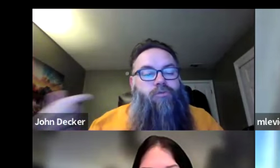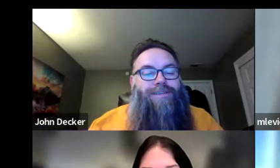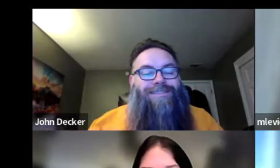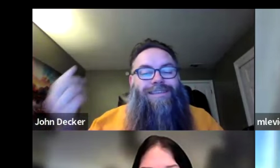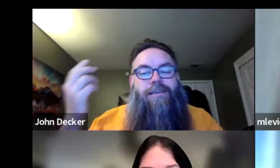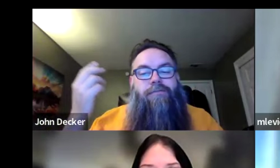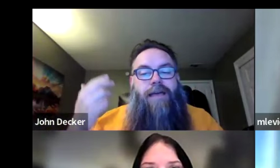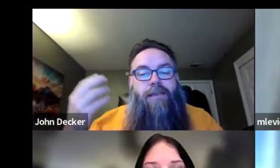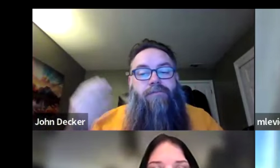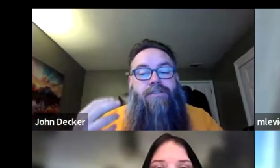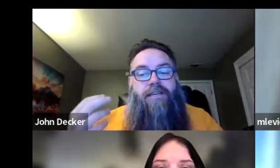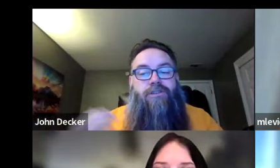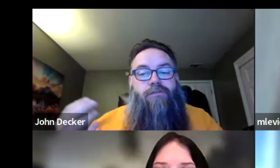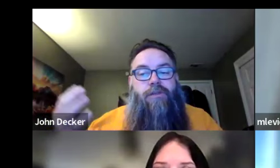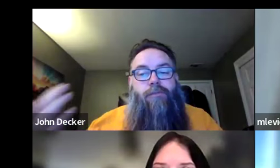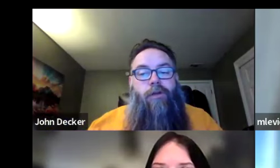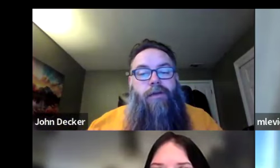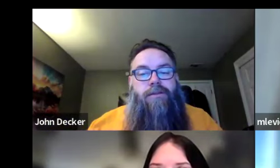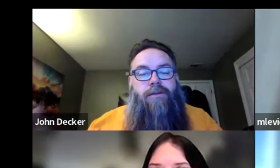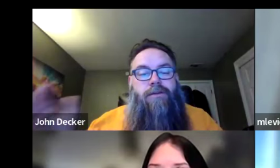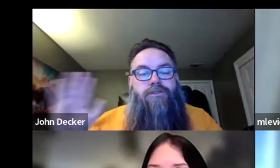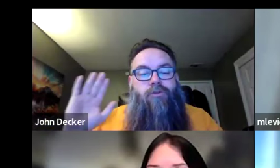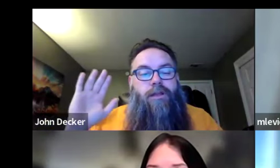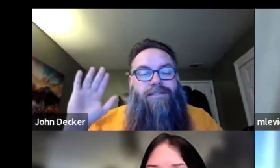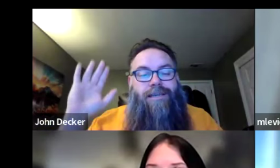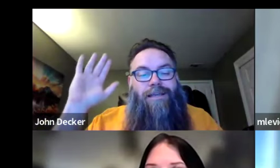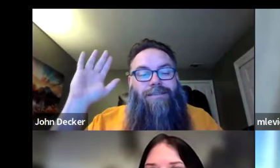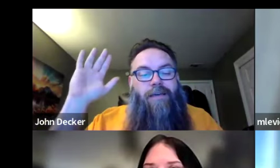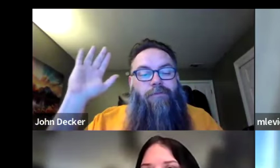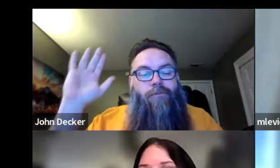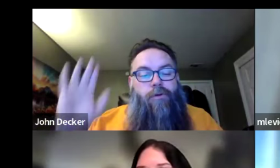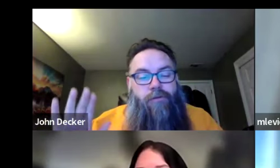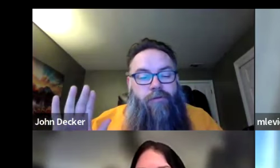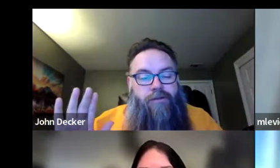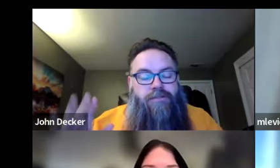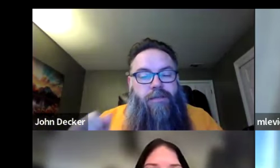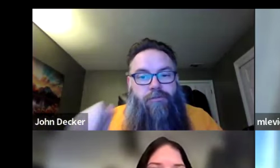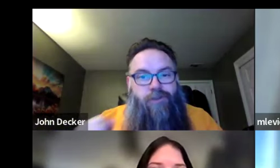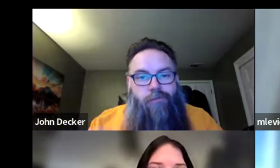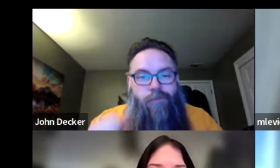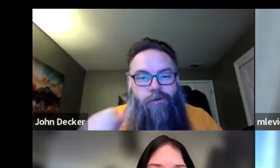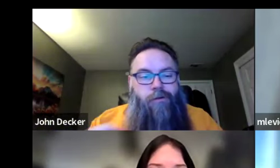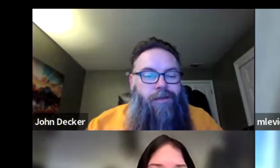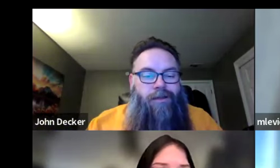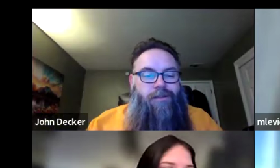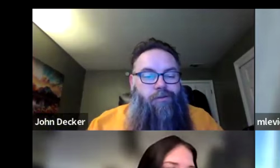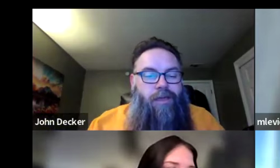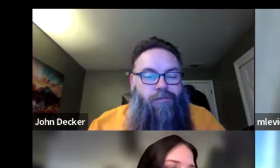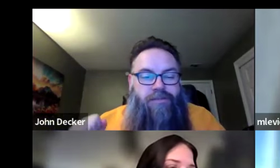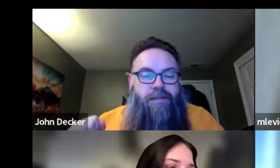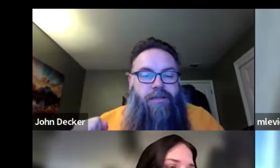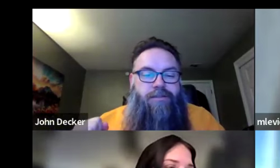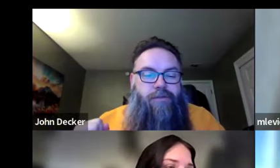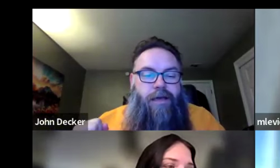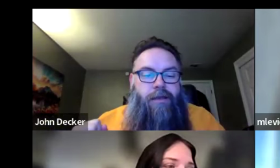them to receive that invitation from the department. So we're going to take that step for the providers. Thank you, Michelle, for getting the okay